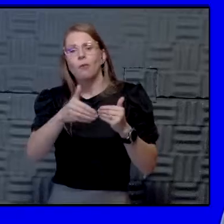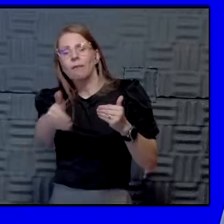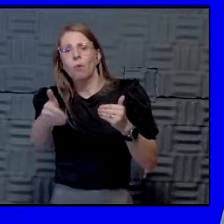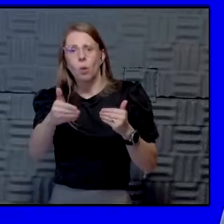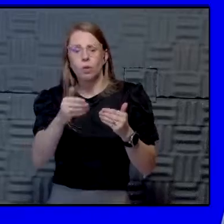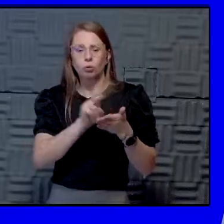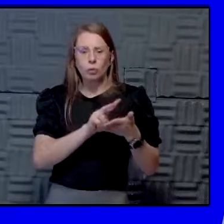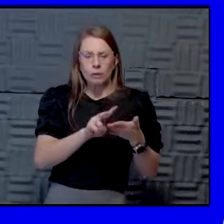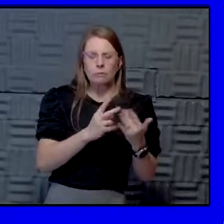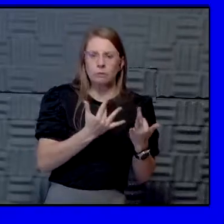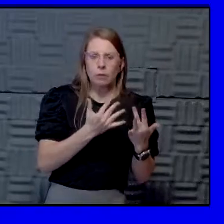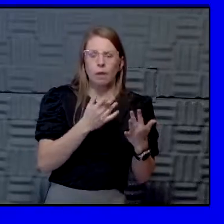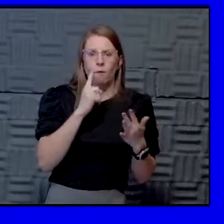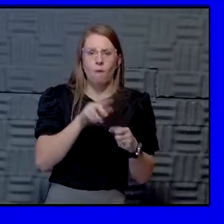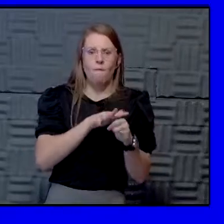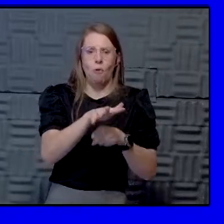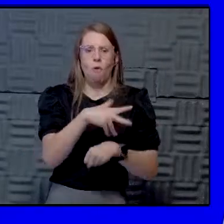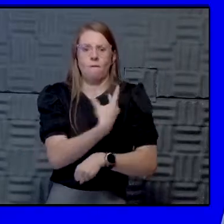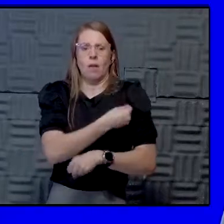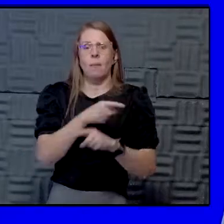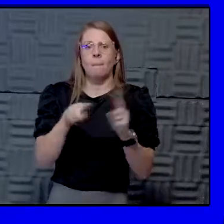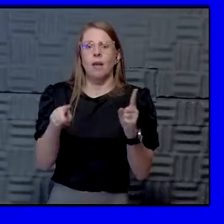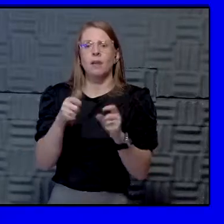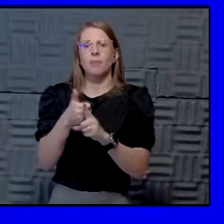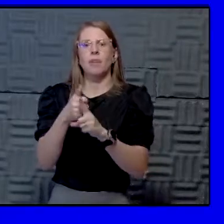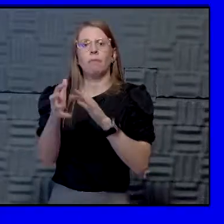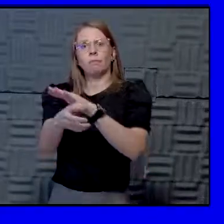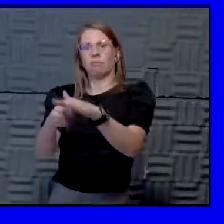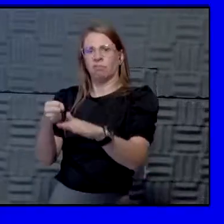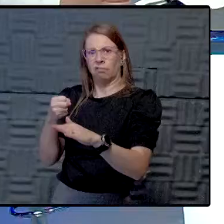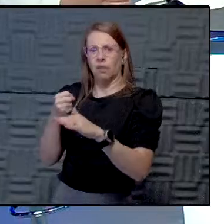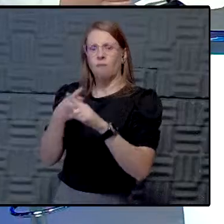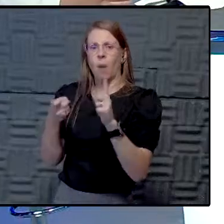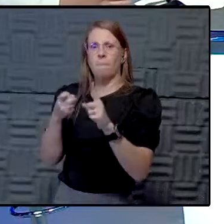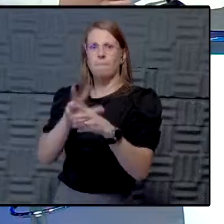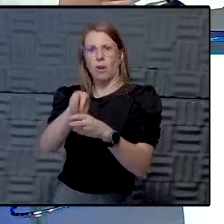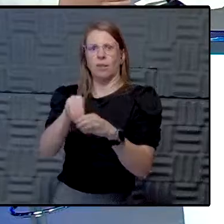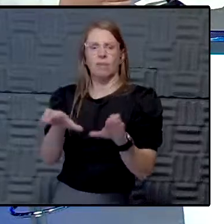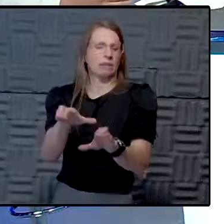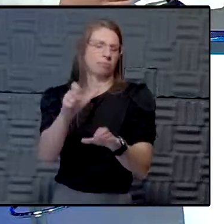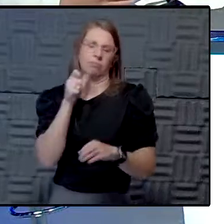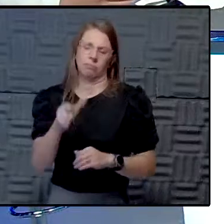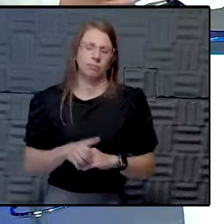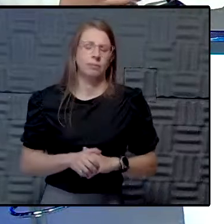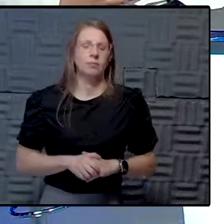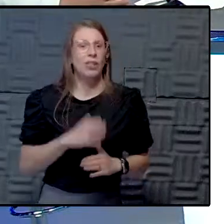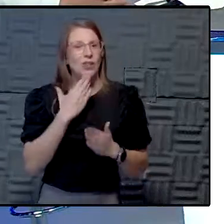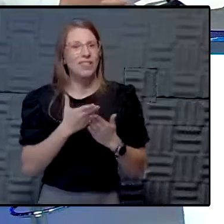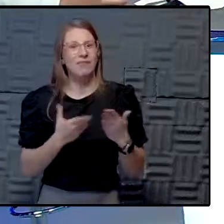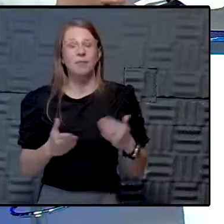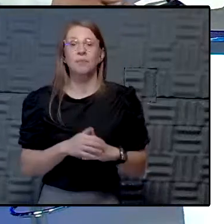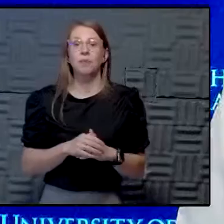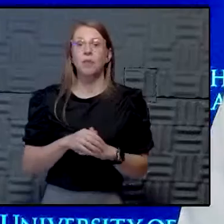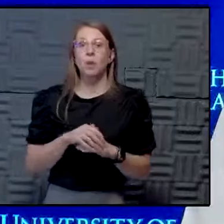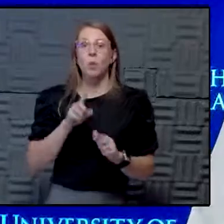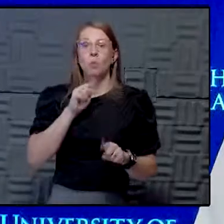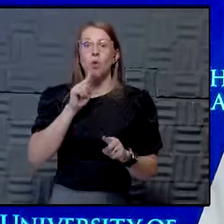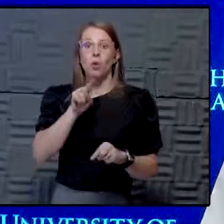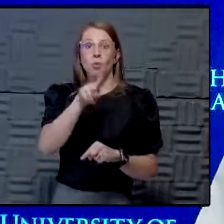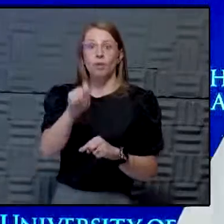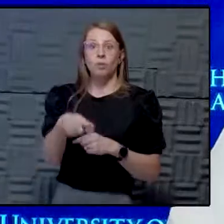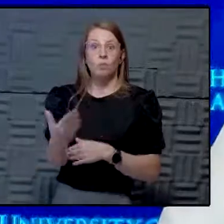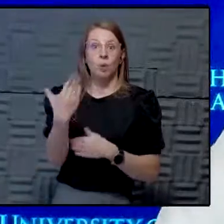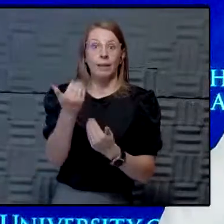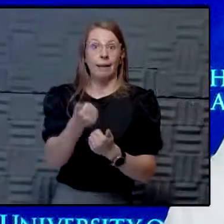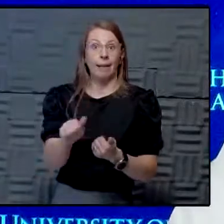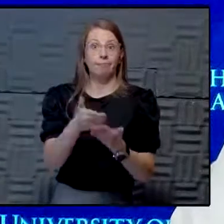forward, he will not be held out of participation because he's fully vaccinated. Yeah, well, that's good stuff. All right, well, let's see if there's reporter questions out there this